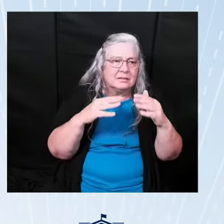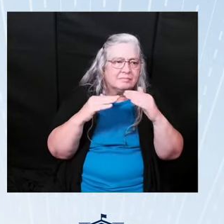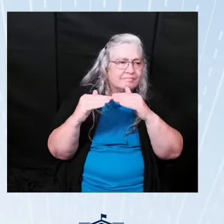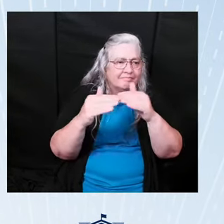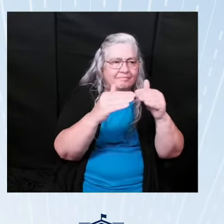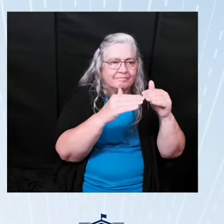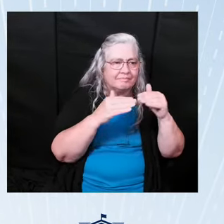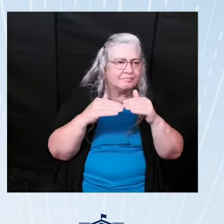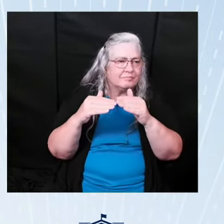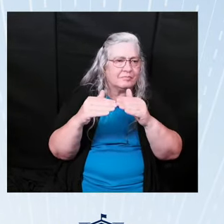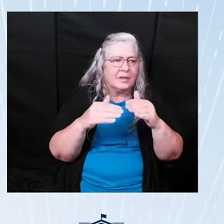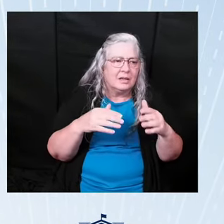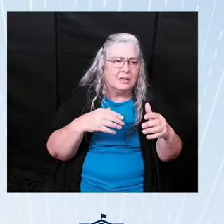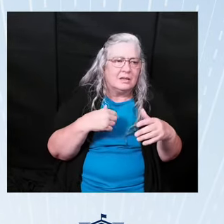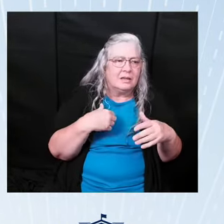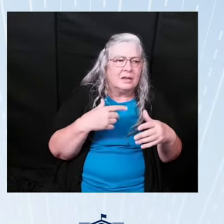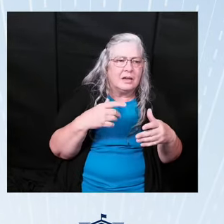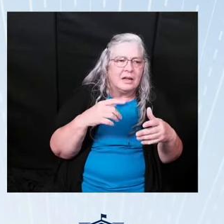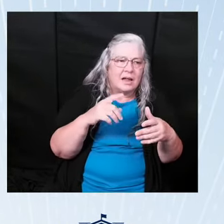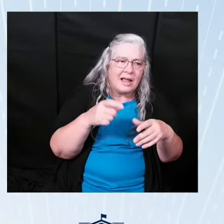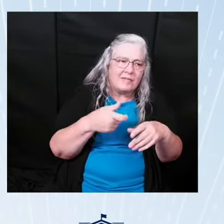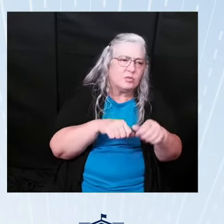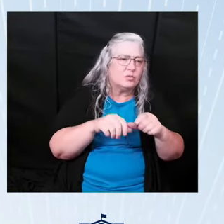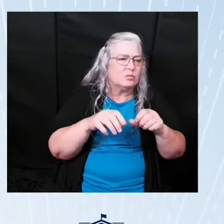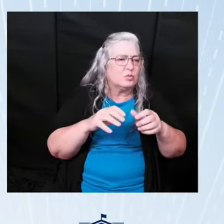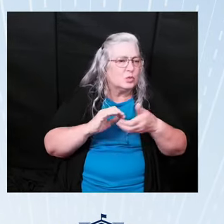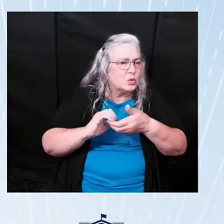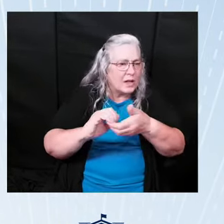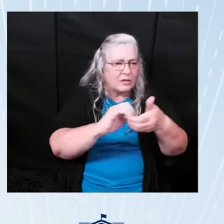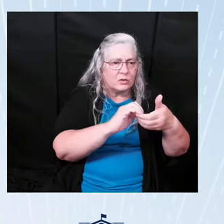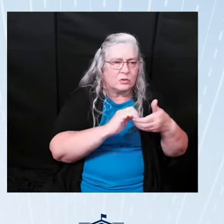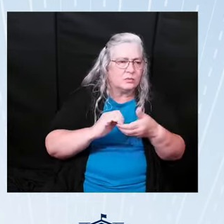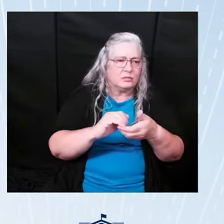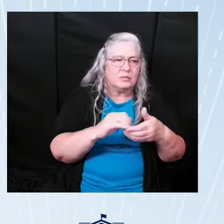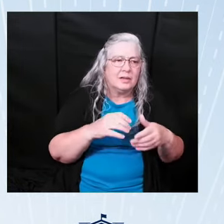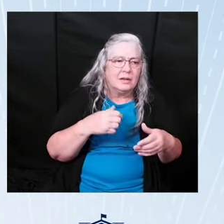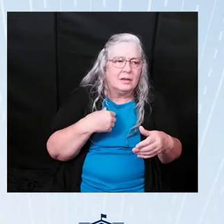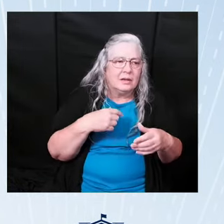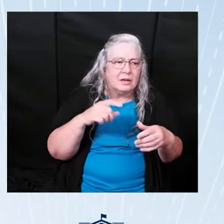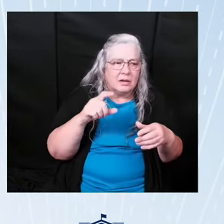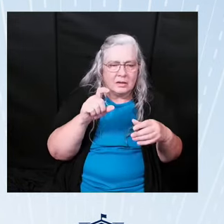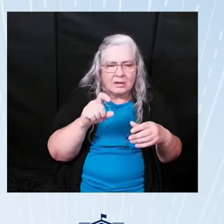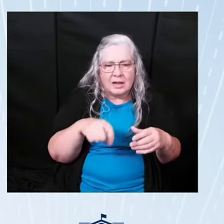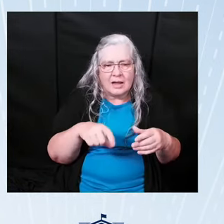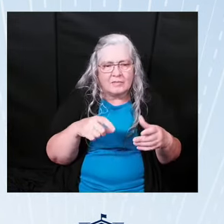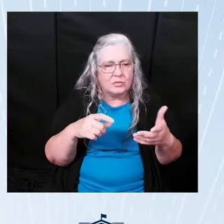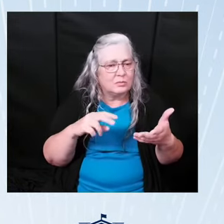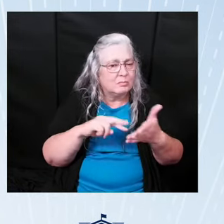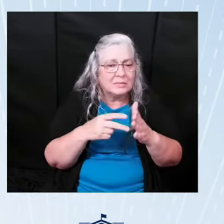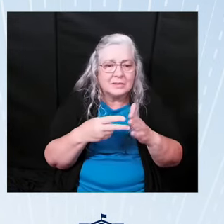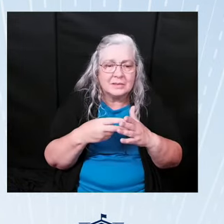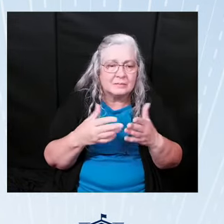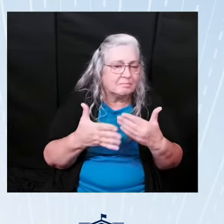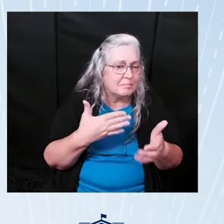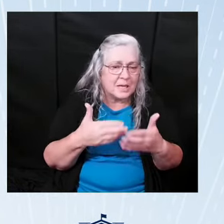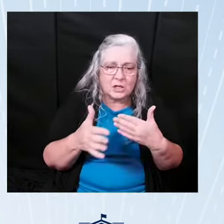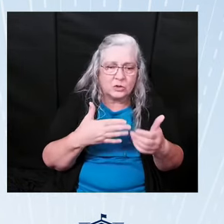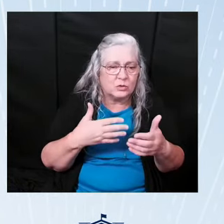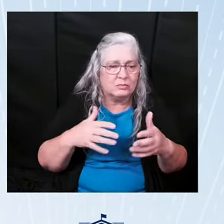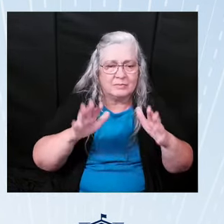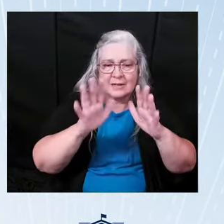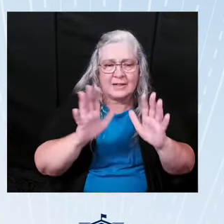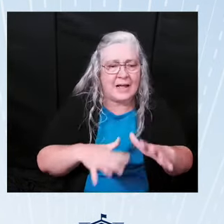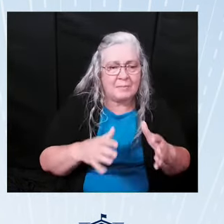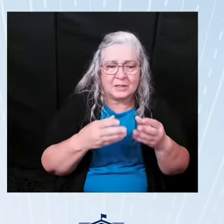for multiple wins for our residents so that whatever climate solutions we're developing are going to benefit